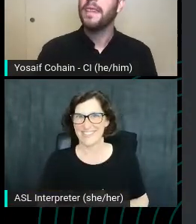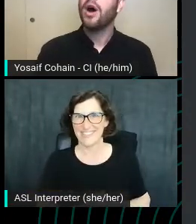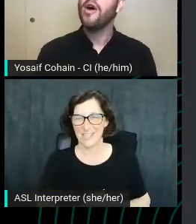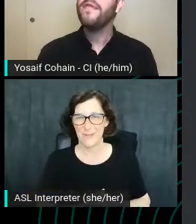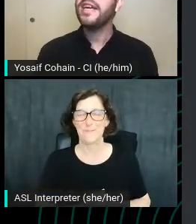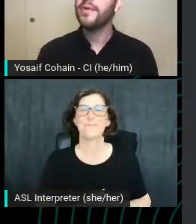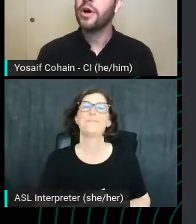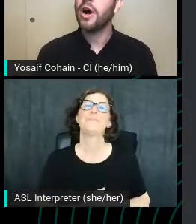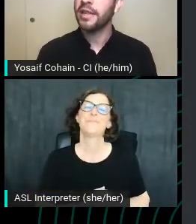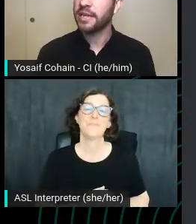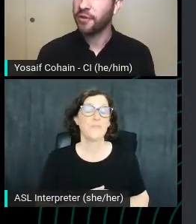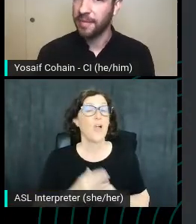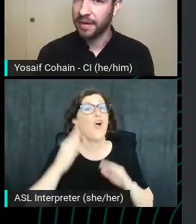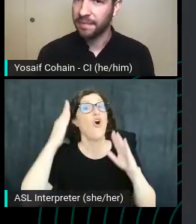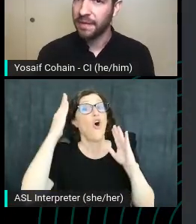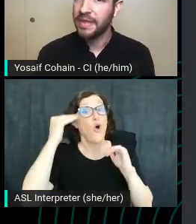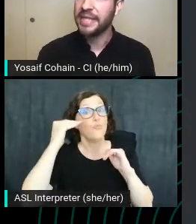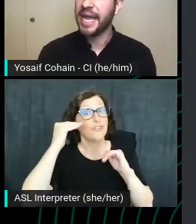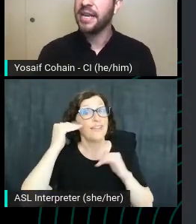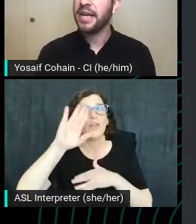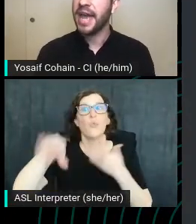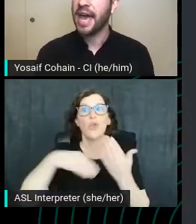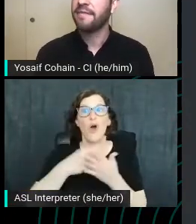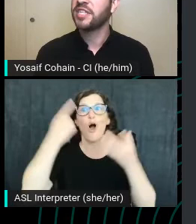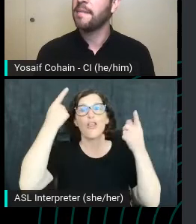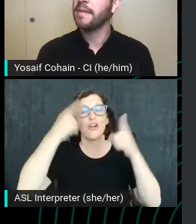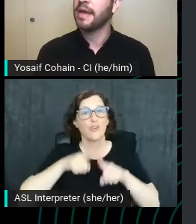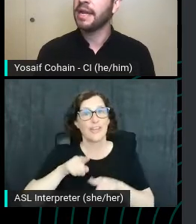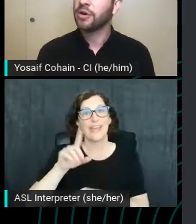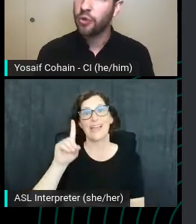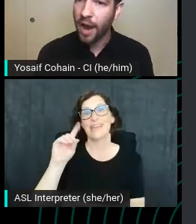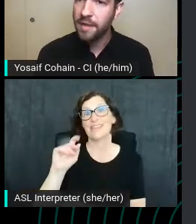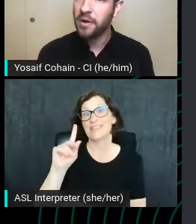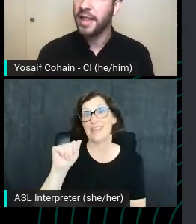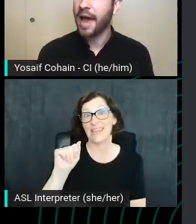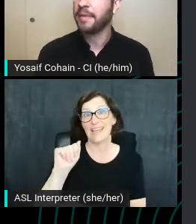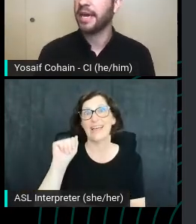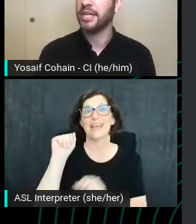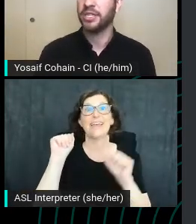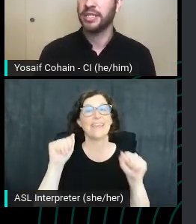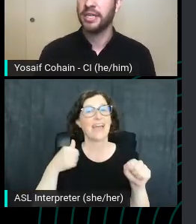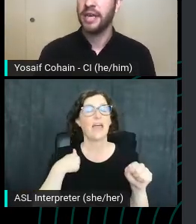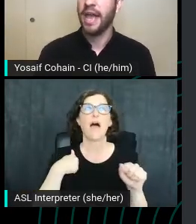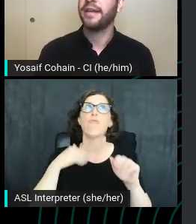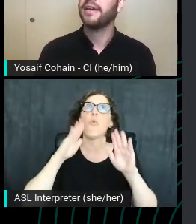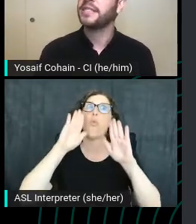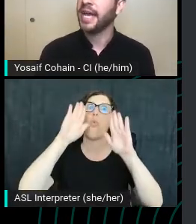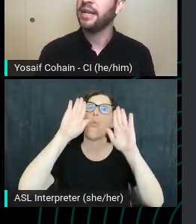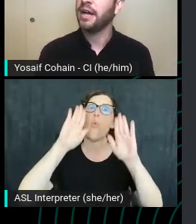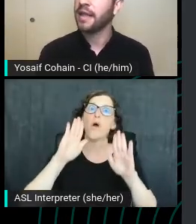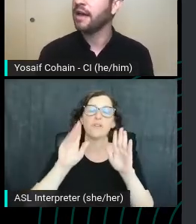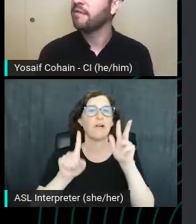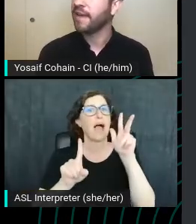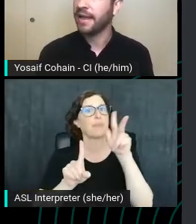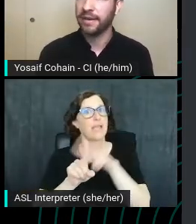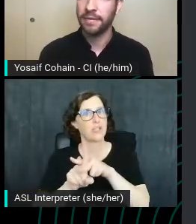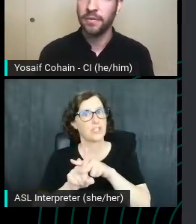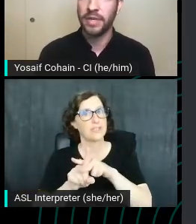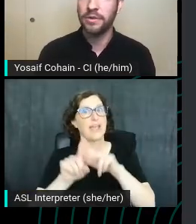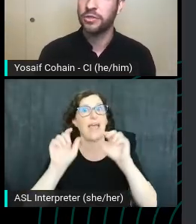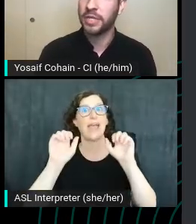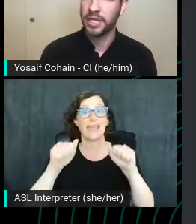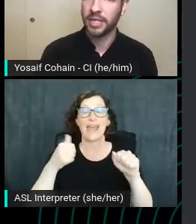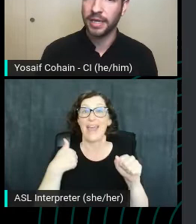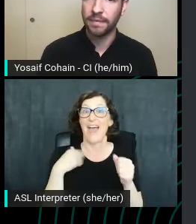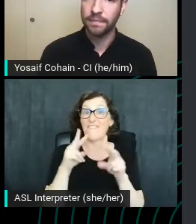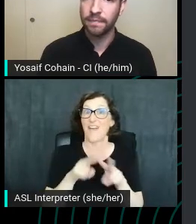So hopefully we're all in agreement that data can have some incredible applications and can contain a lot of value when